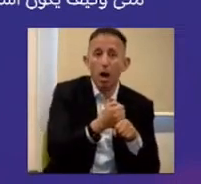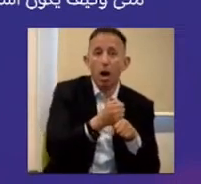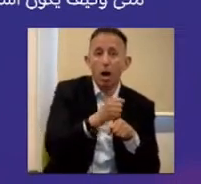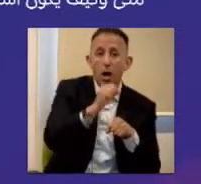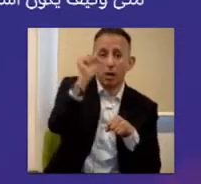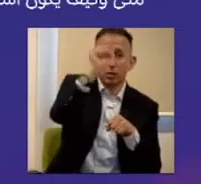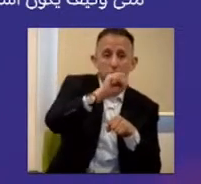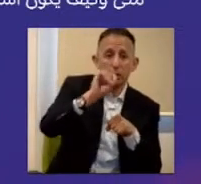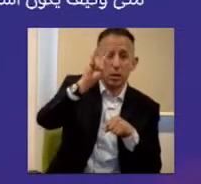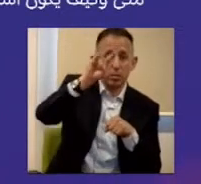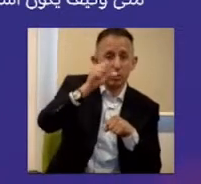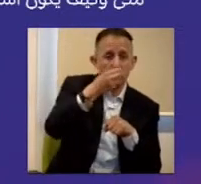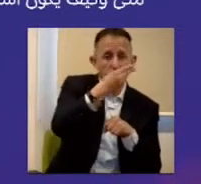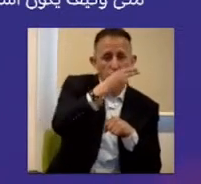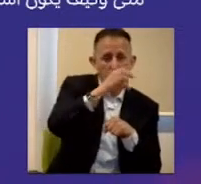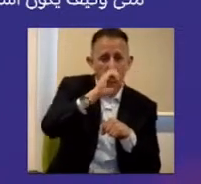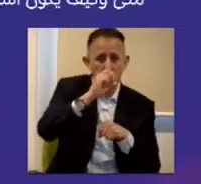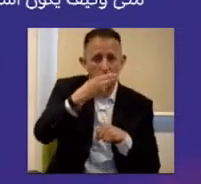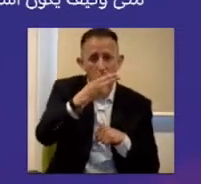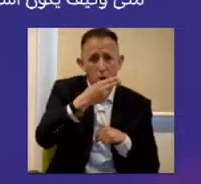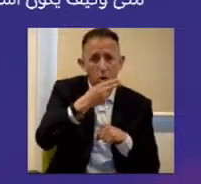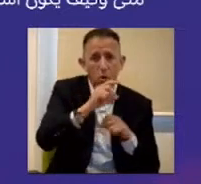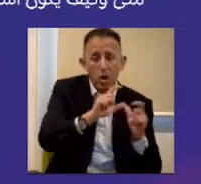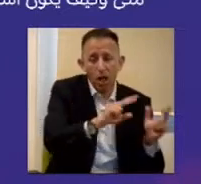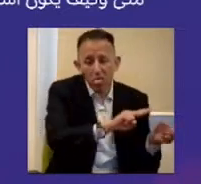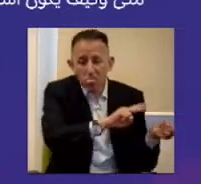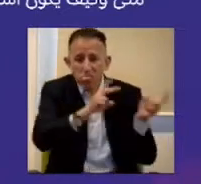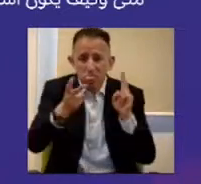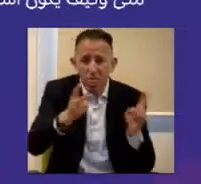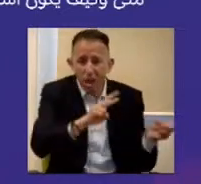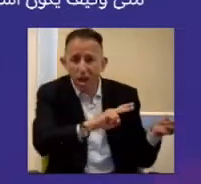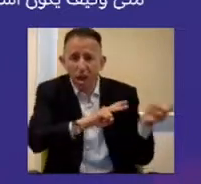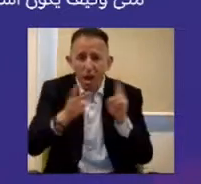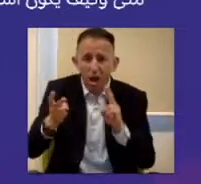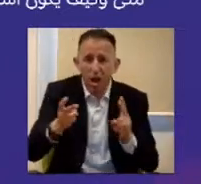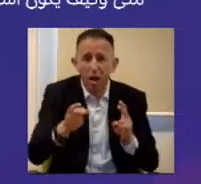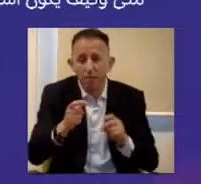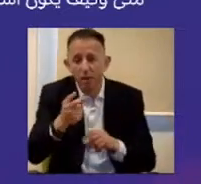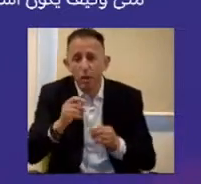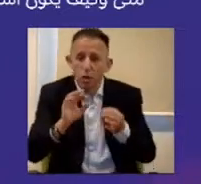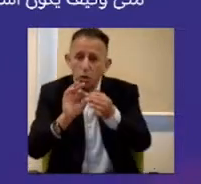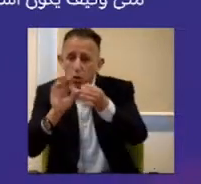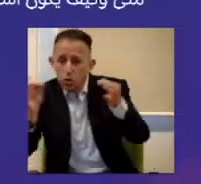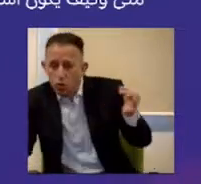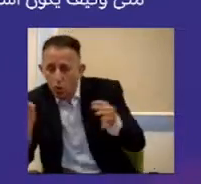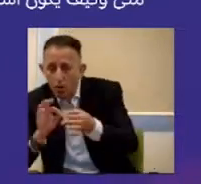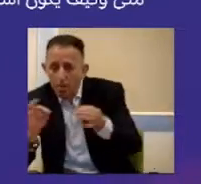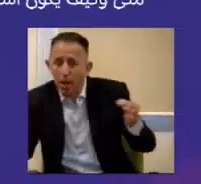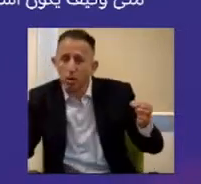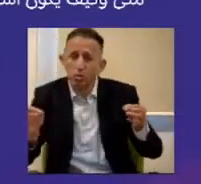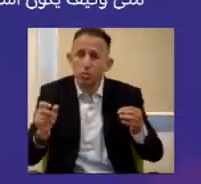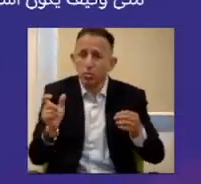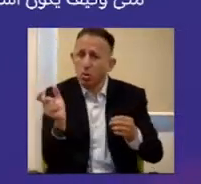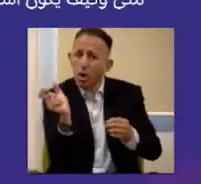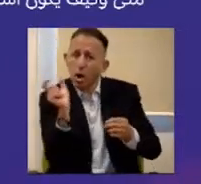there until recently. And the intuition is that words that appear in similar contexts are semantically close.